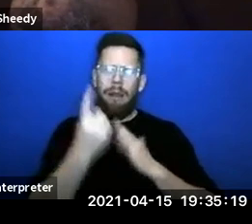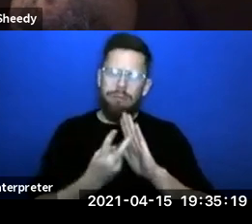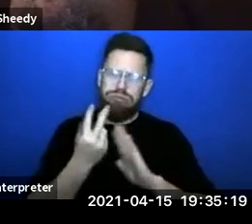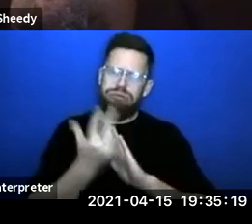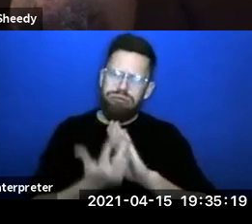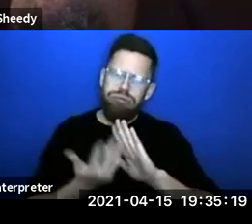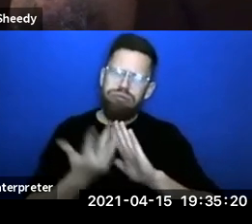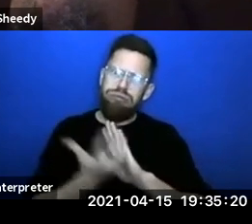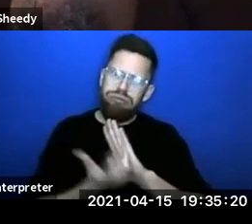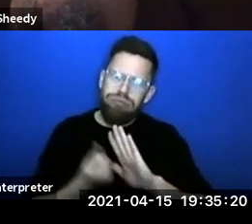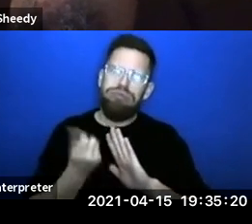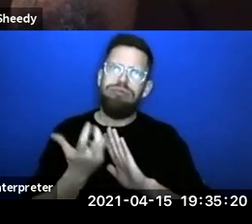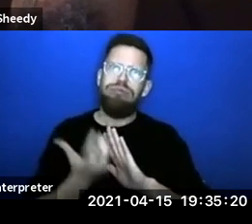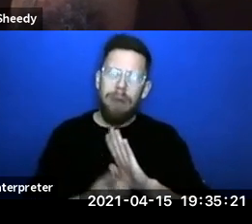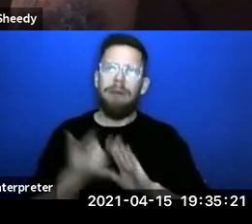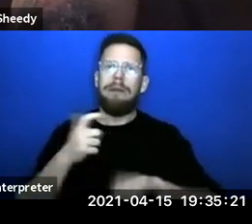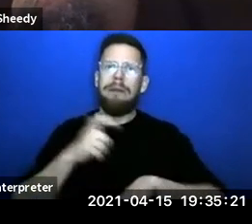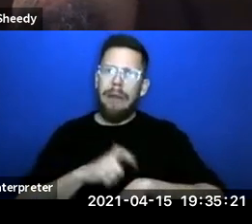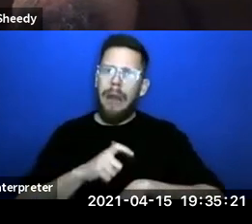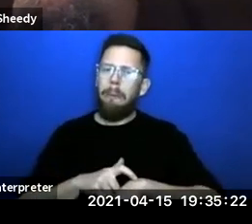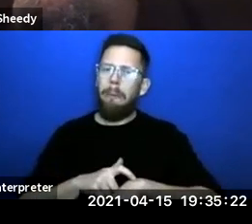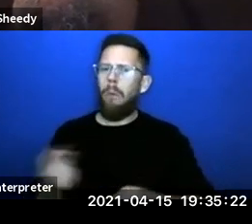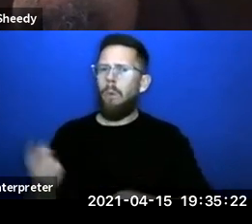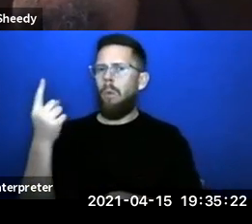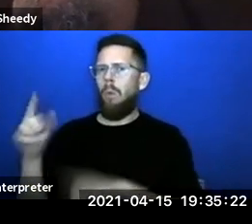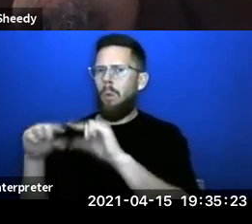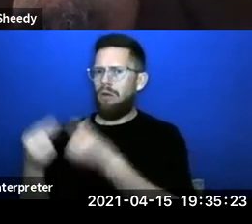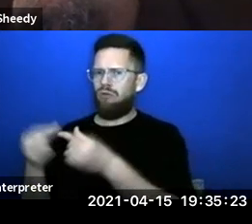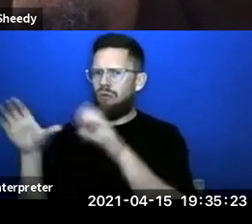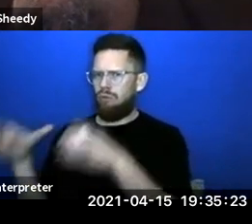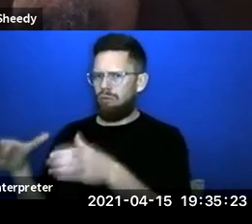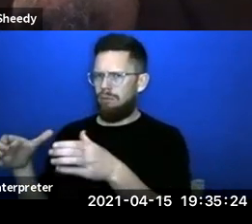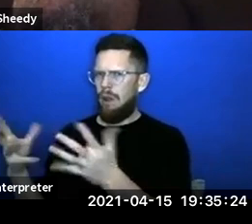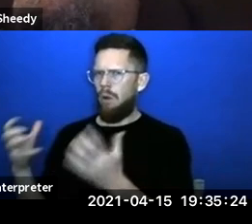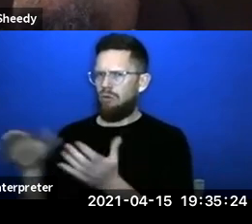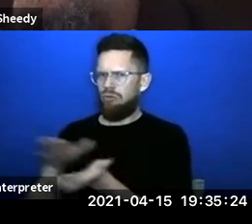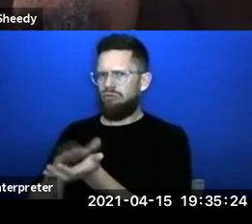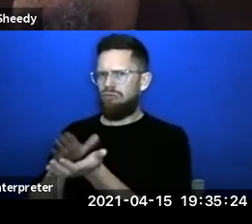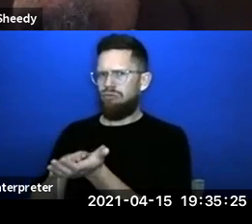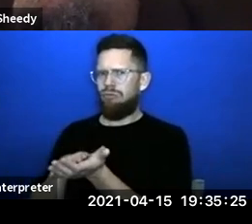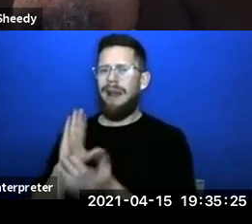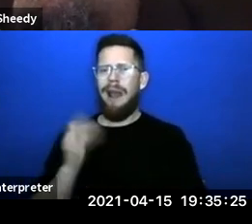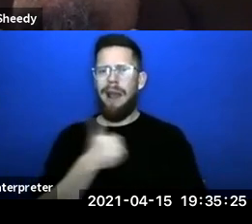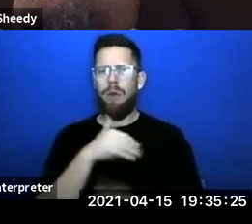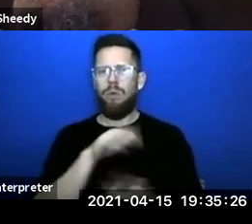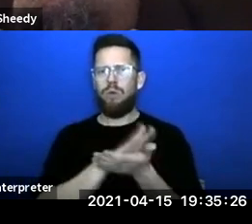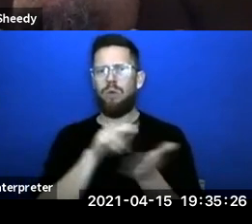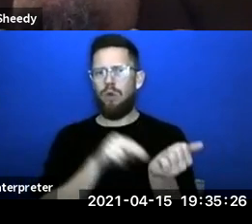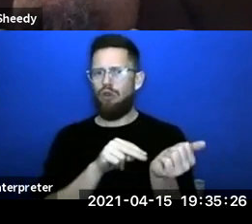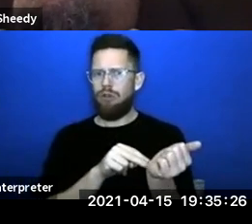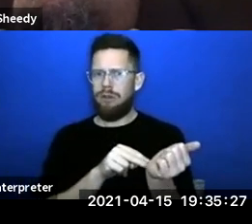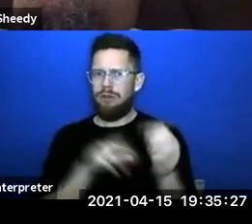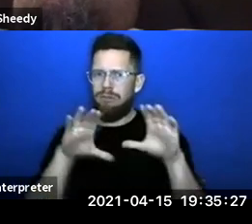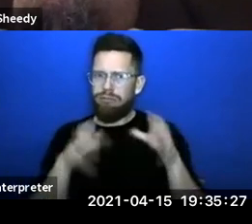to single out one group because I haven't done so, and I think it's important to, and that is our school nurses.